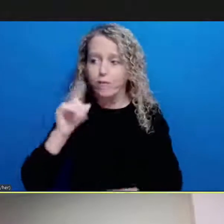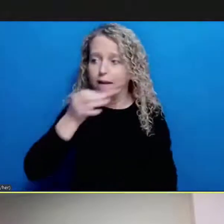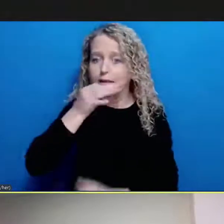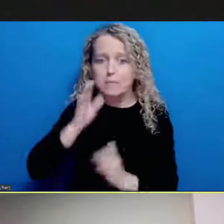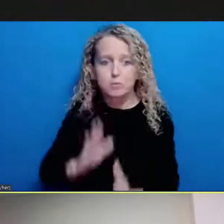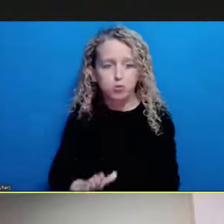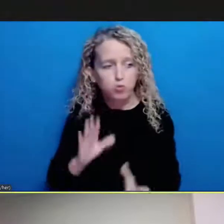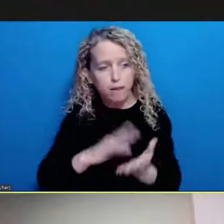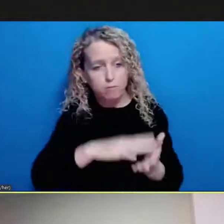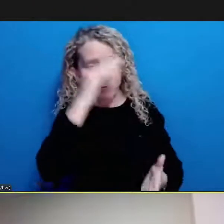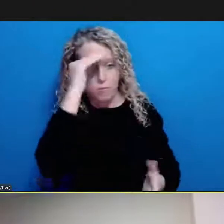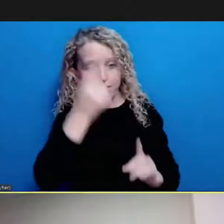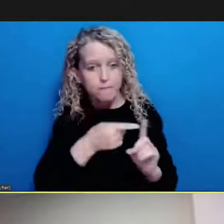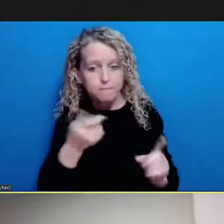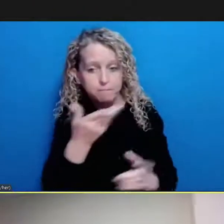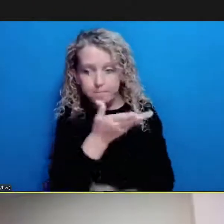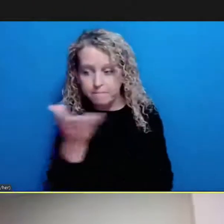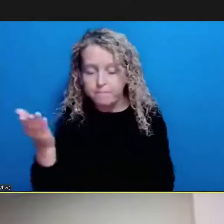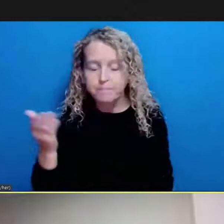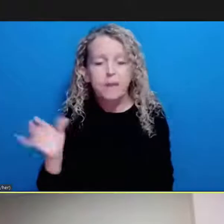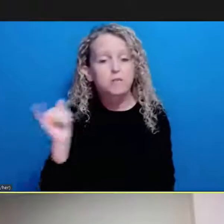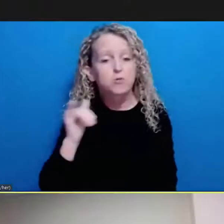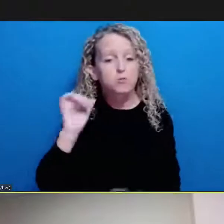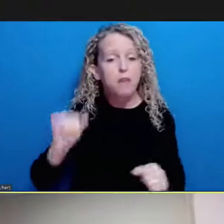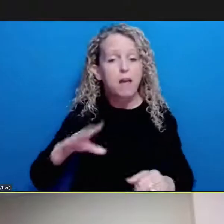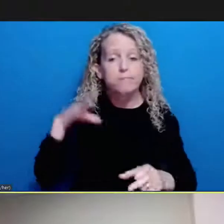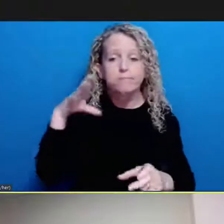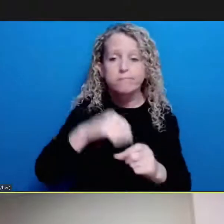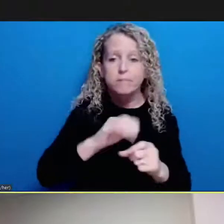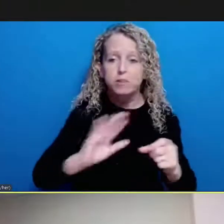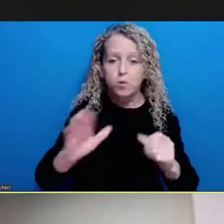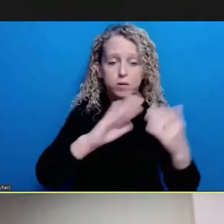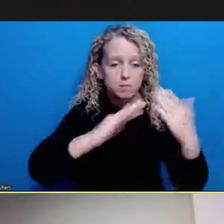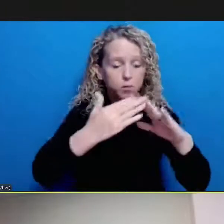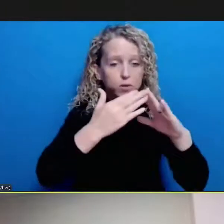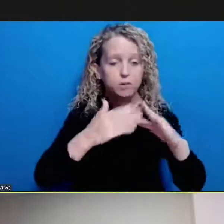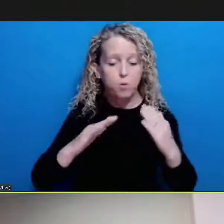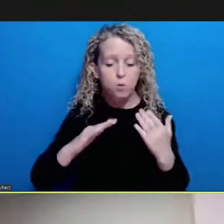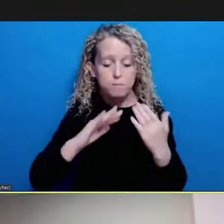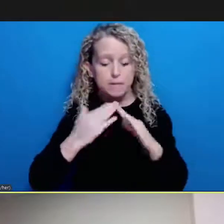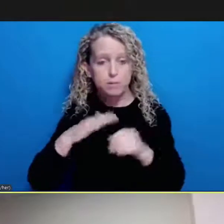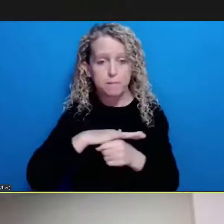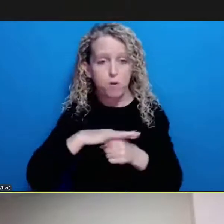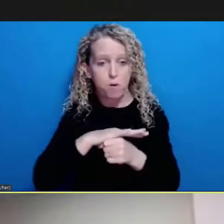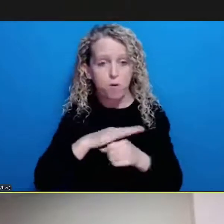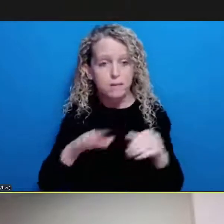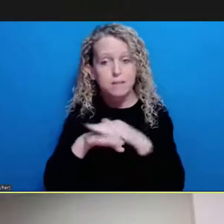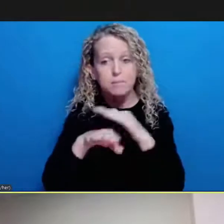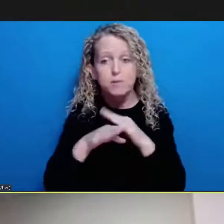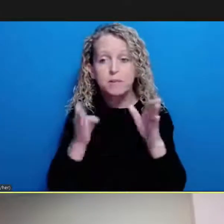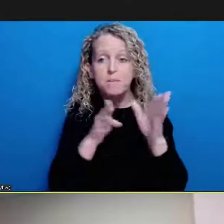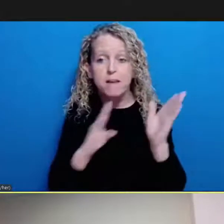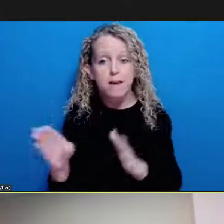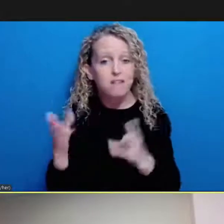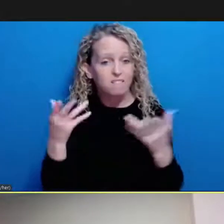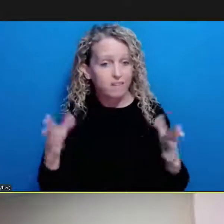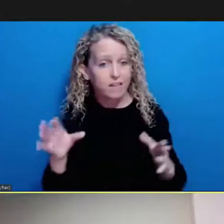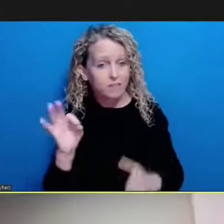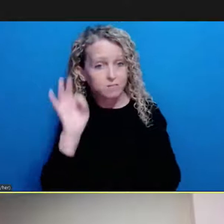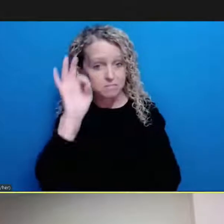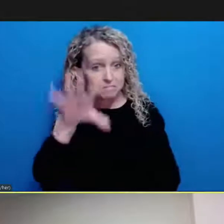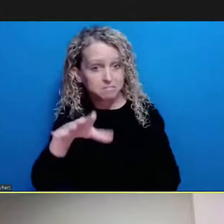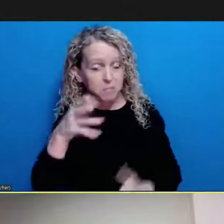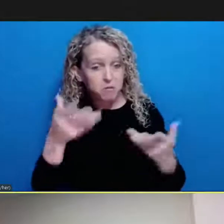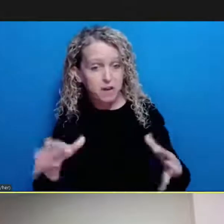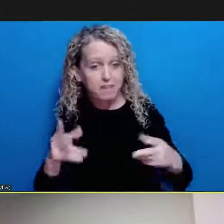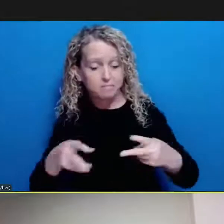would be to connect and get engaged in your community. So those municipal accessibility plans that I mentioned, I think what a great opportunity for